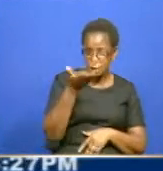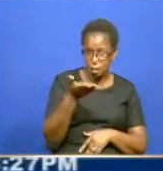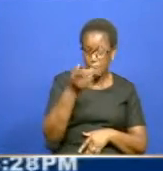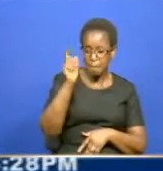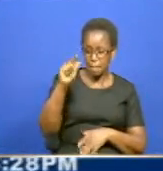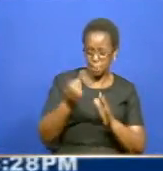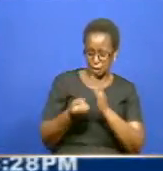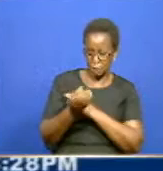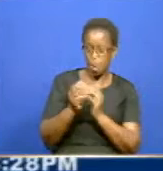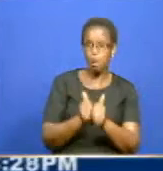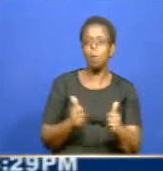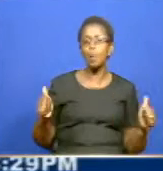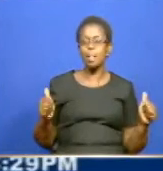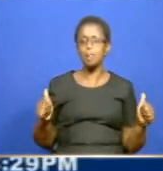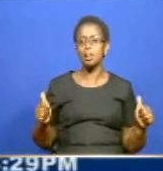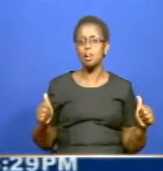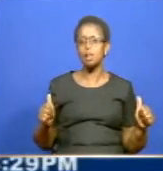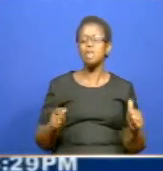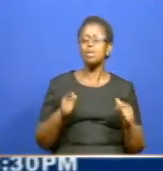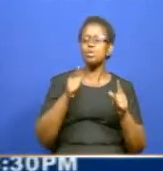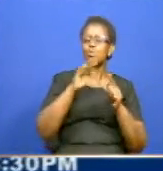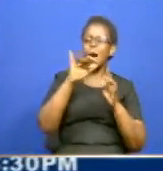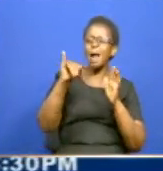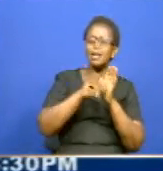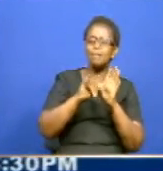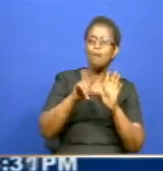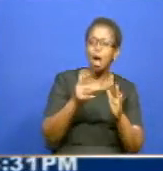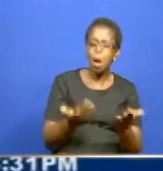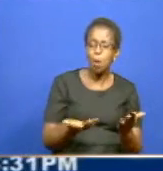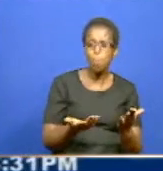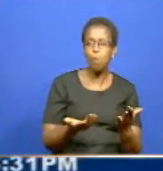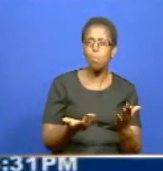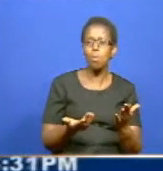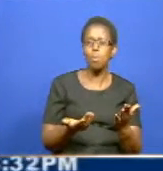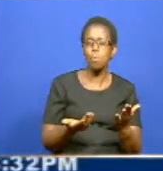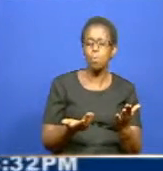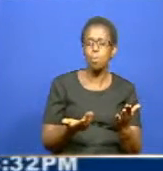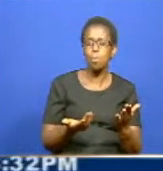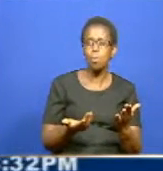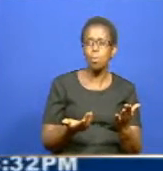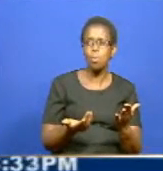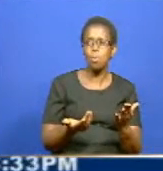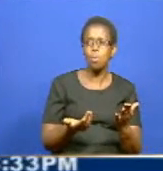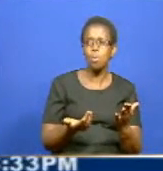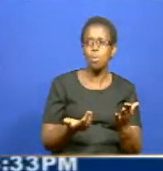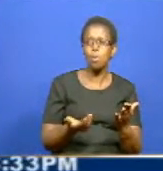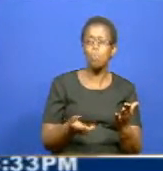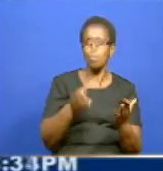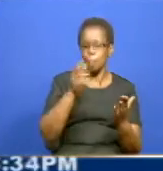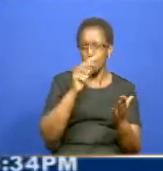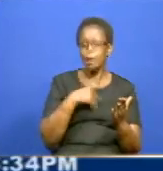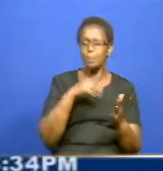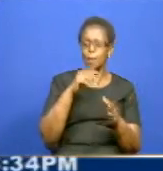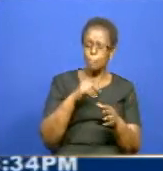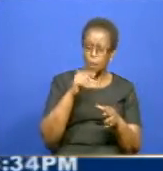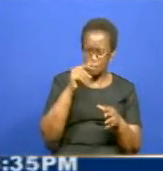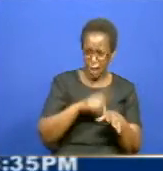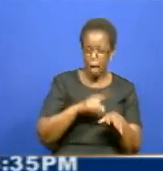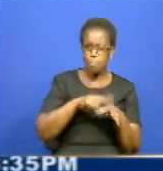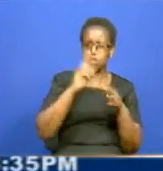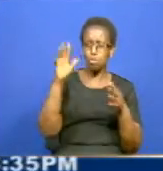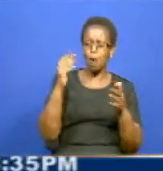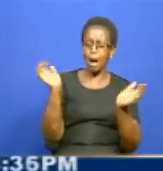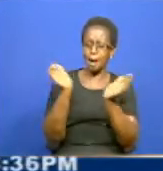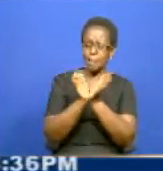explained. How do you identify, and what is the modus operandi of an arresting officer who is